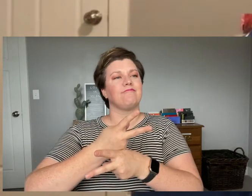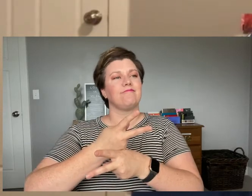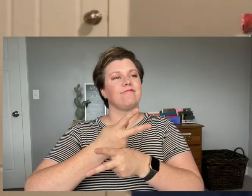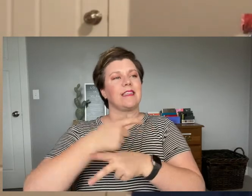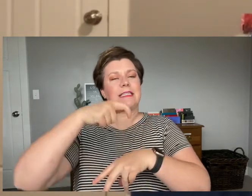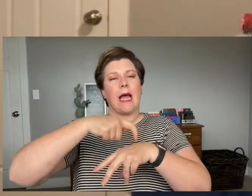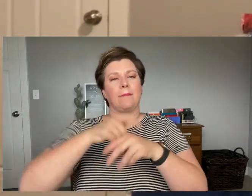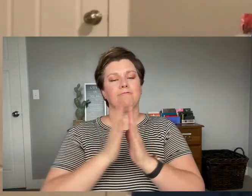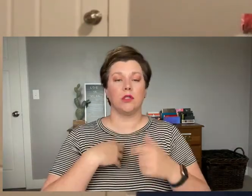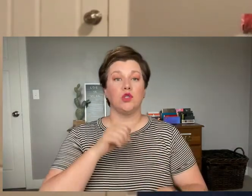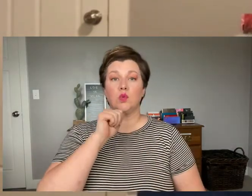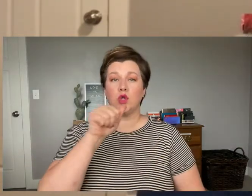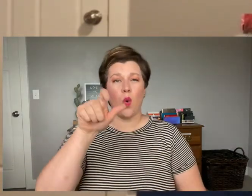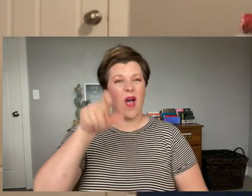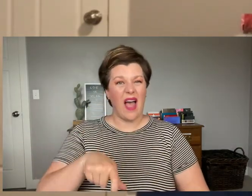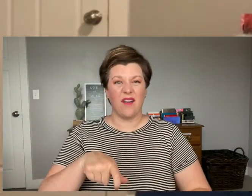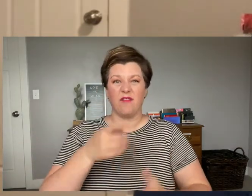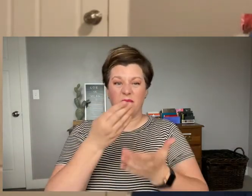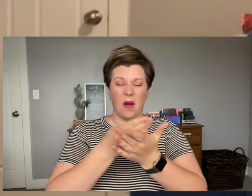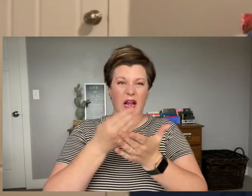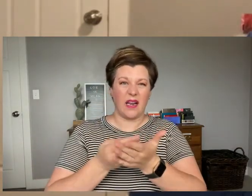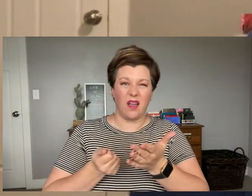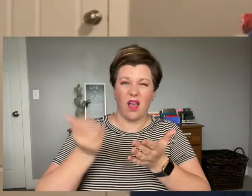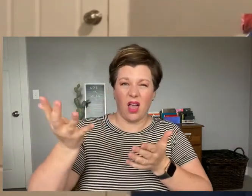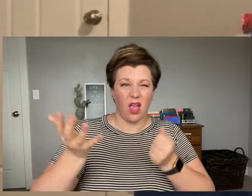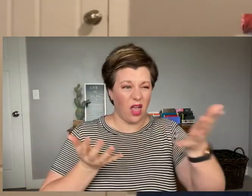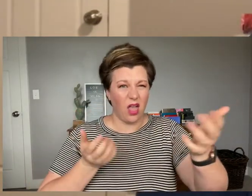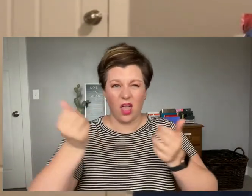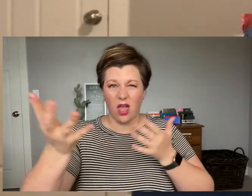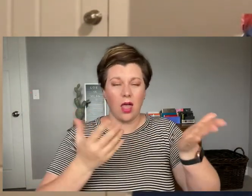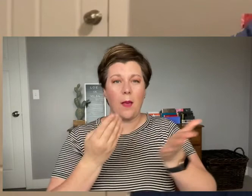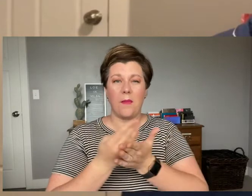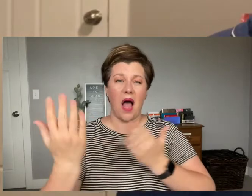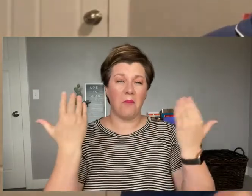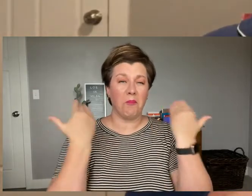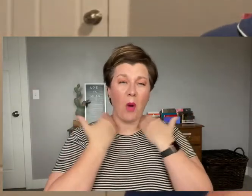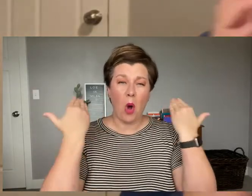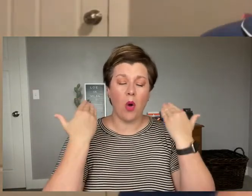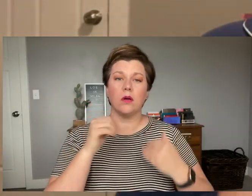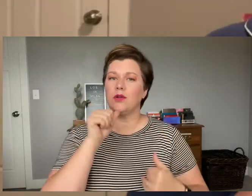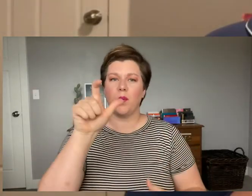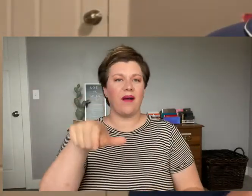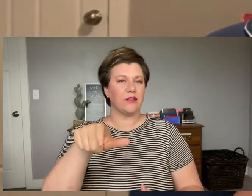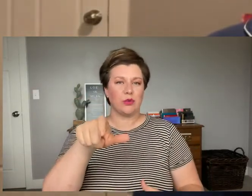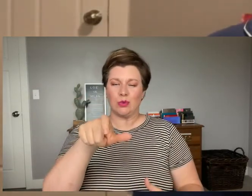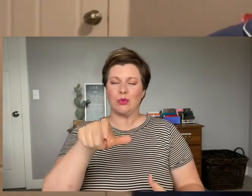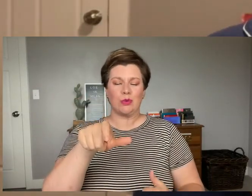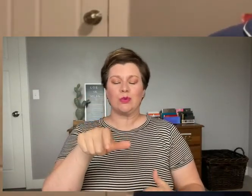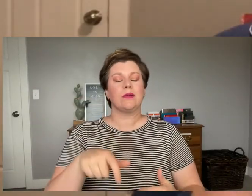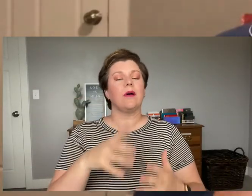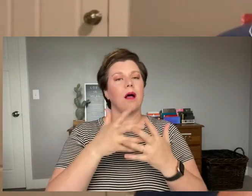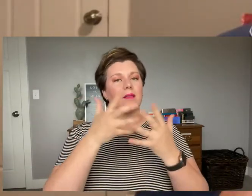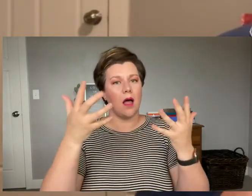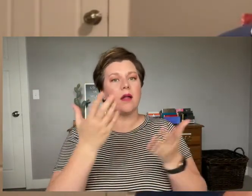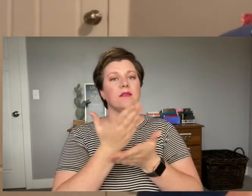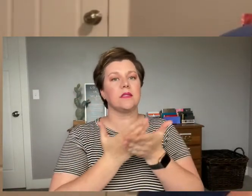beautiful self-care session. Don't feel like you have to go out and spend hundreds of dollars. You guys, these masks on Amazon,